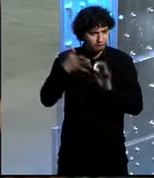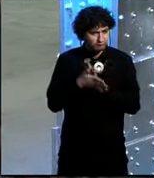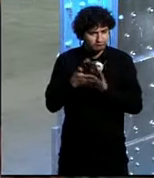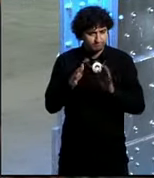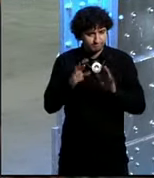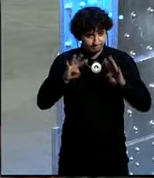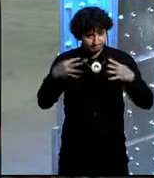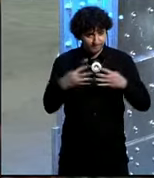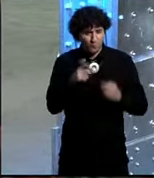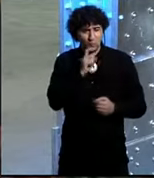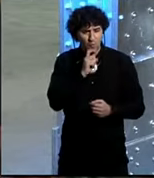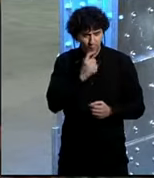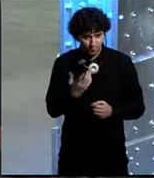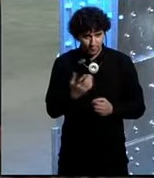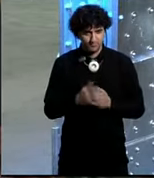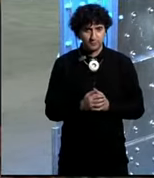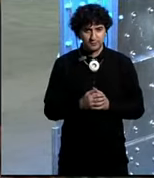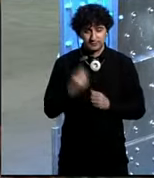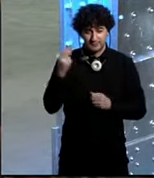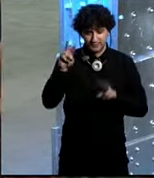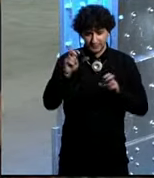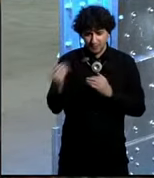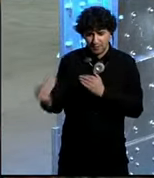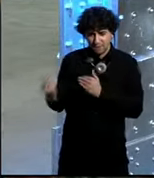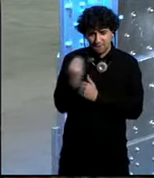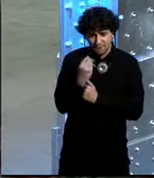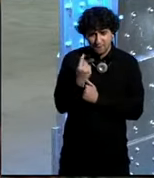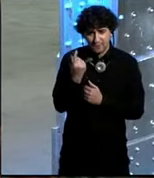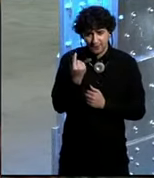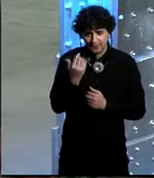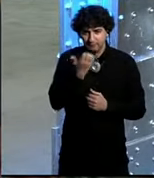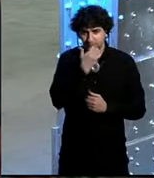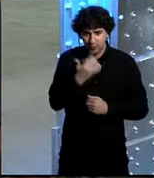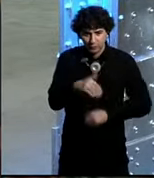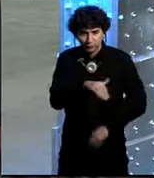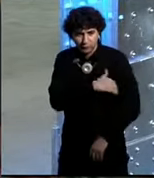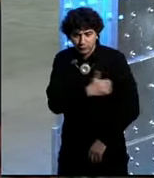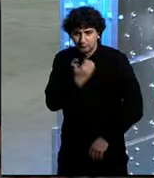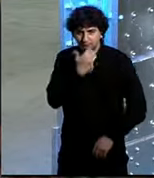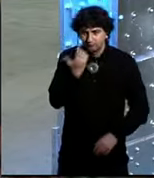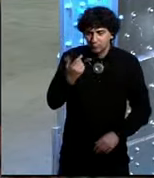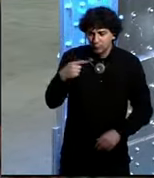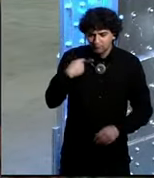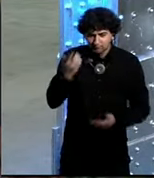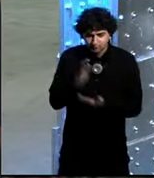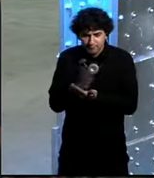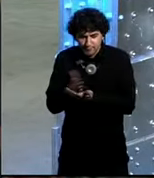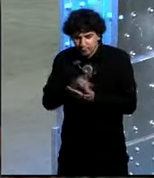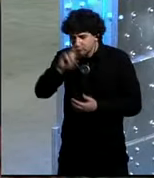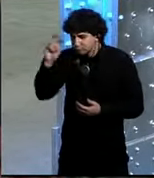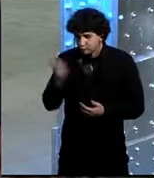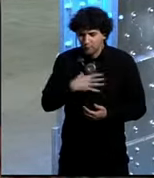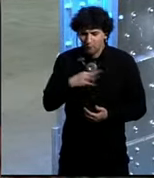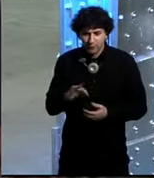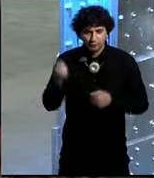social dimension of transmedia. We were focused on funding and about the